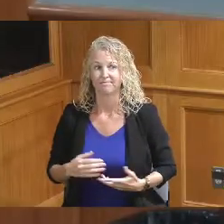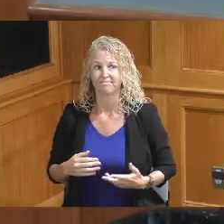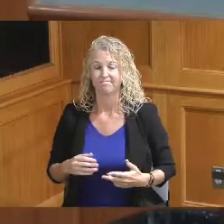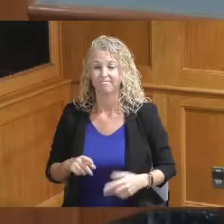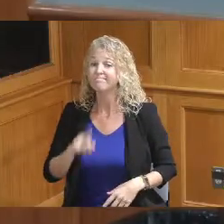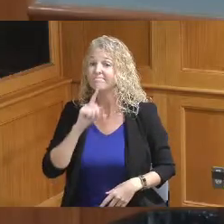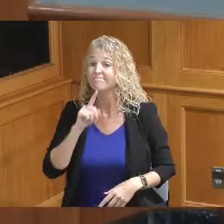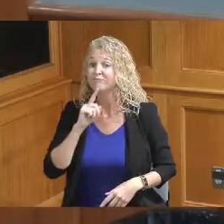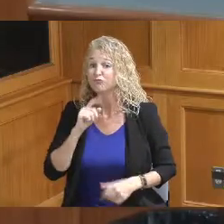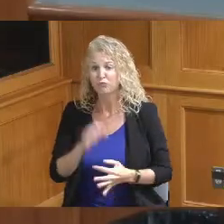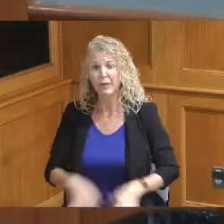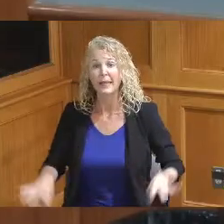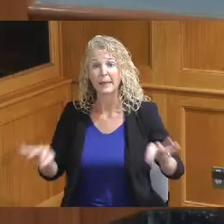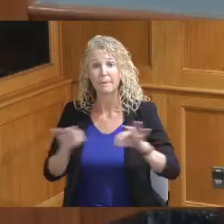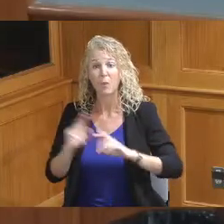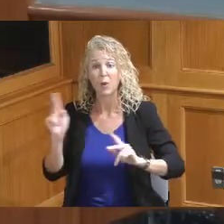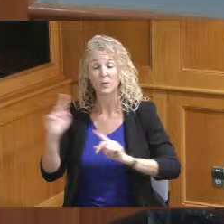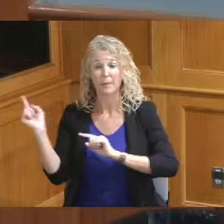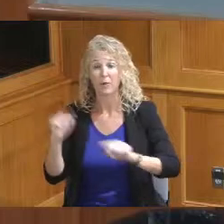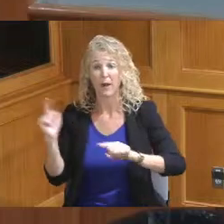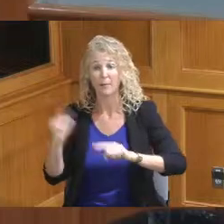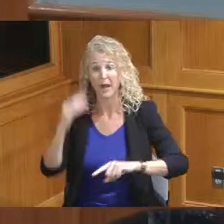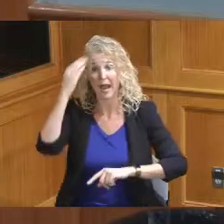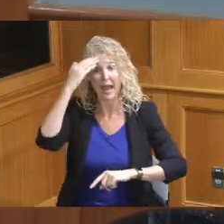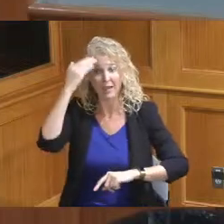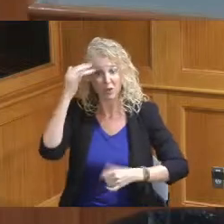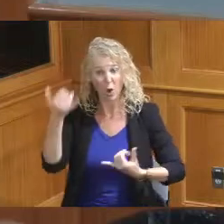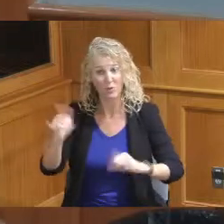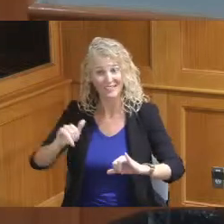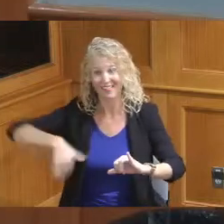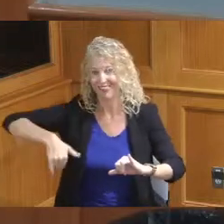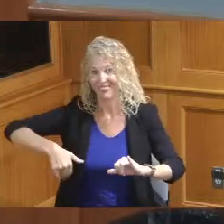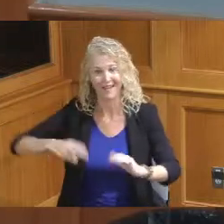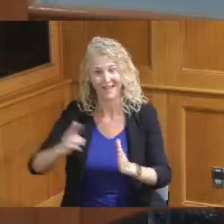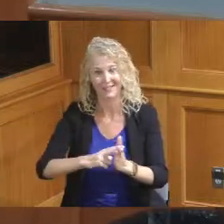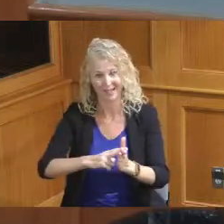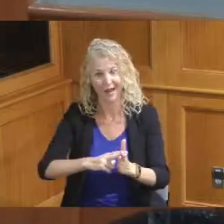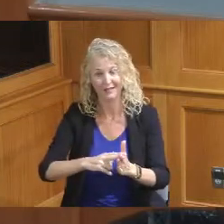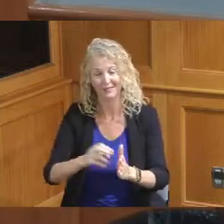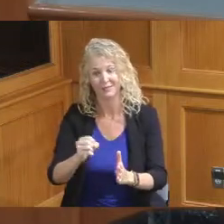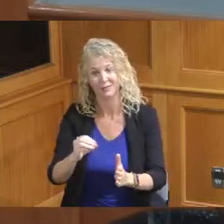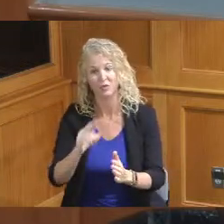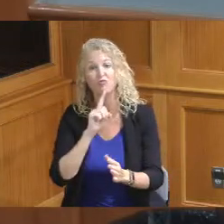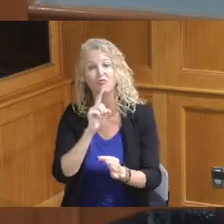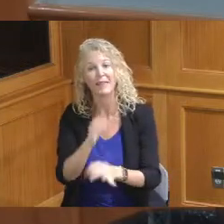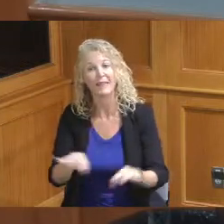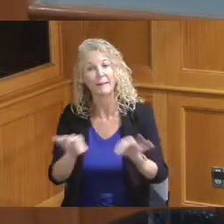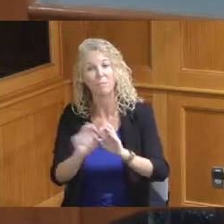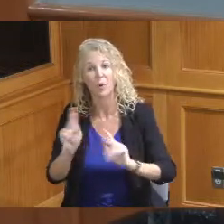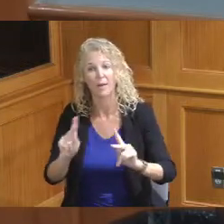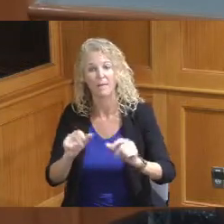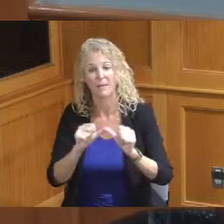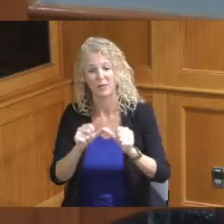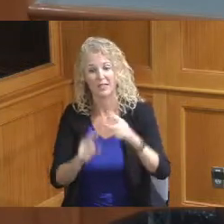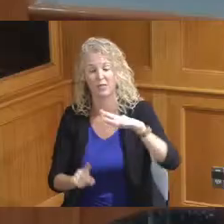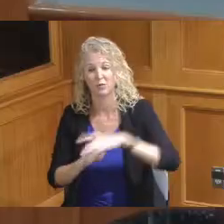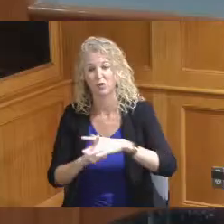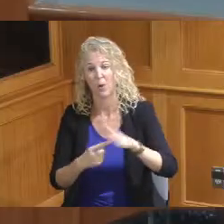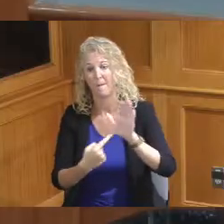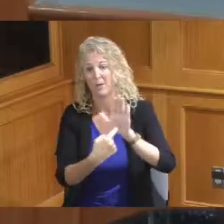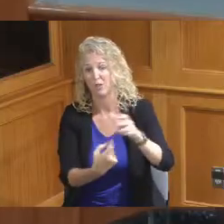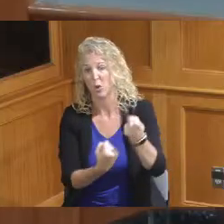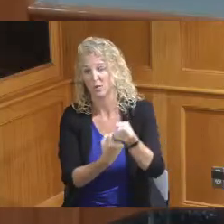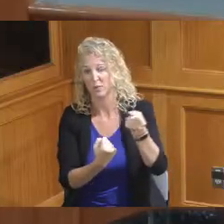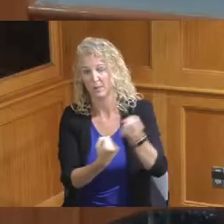keep coming to these meetings. I know you guys are still a while away from signing the official the lease agreement. It's just a letter